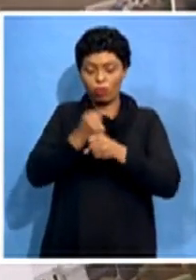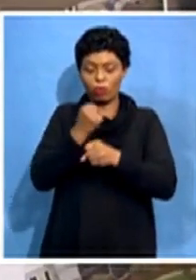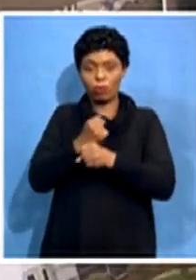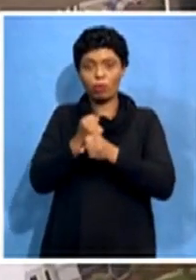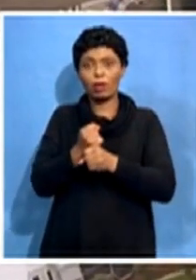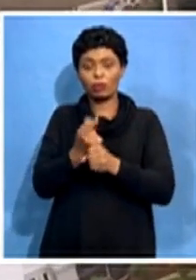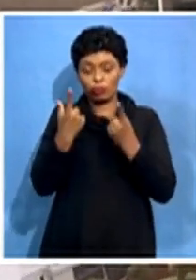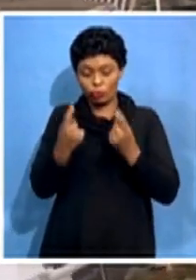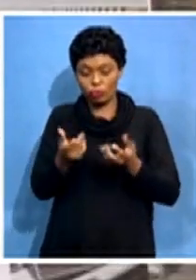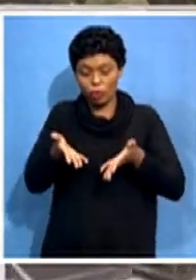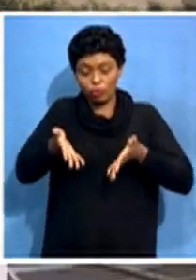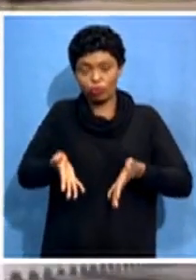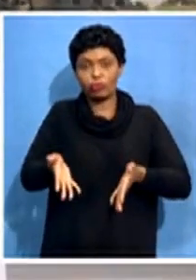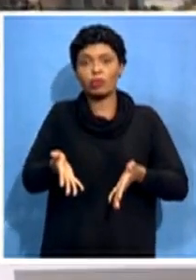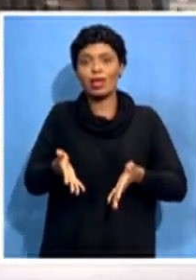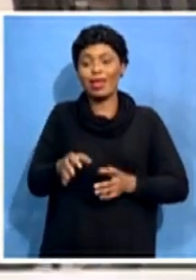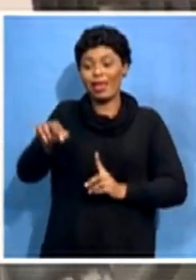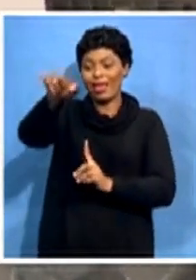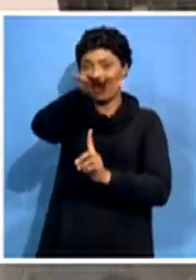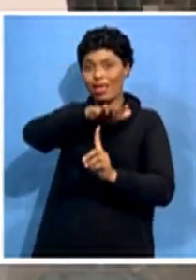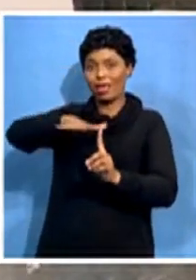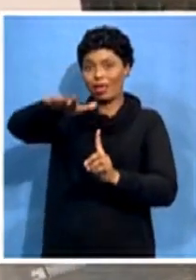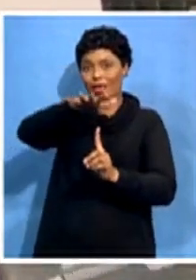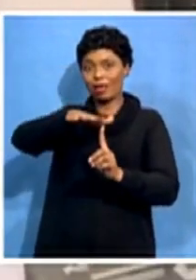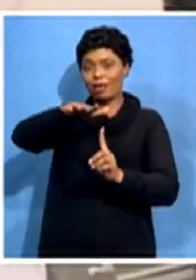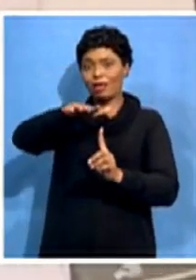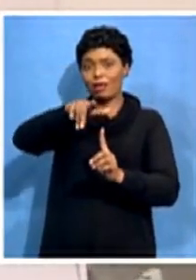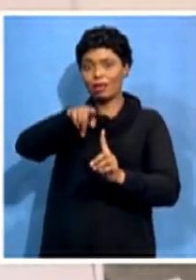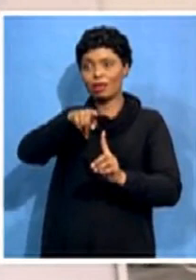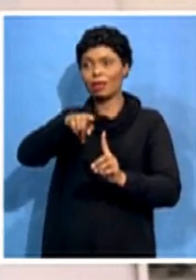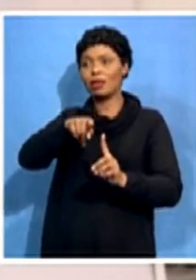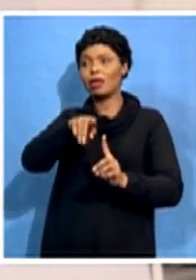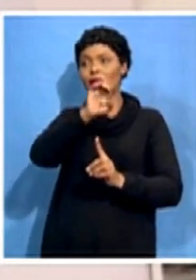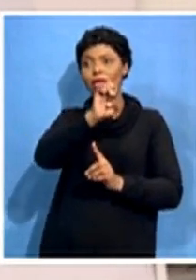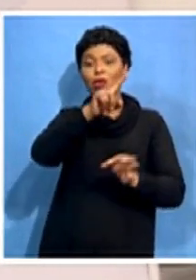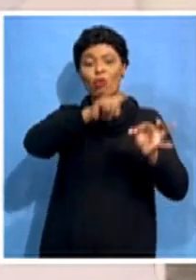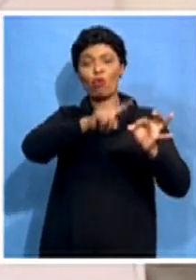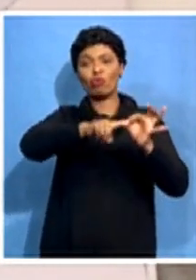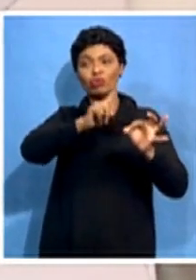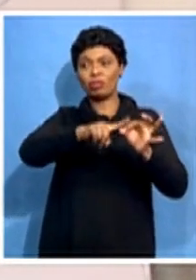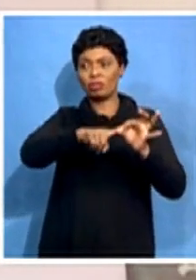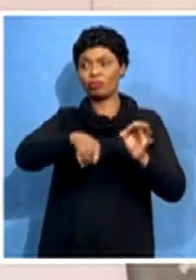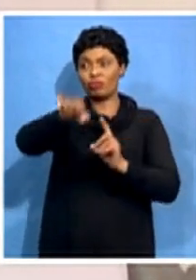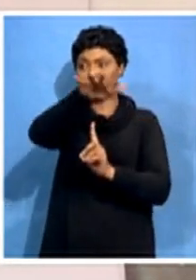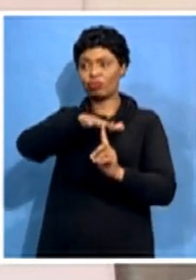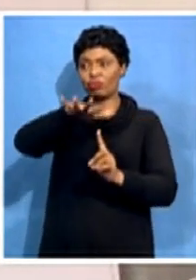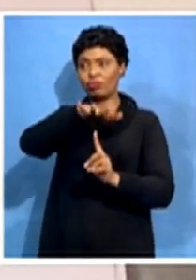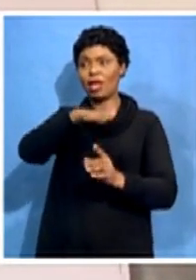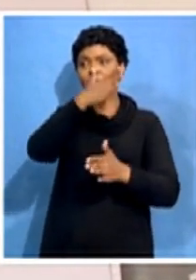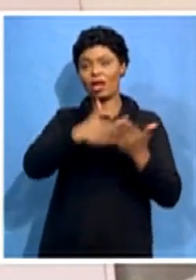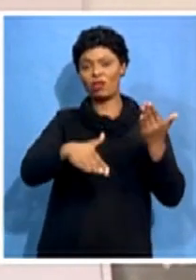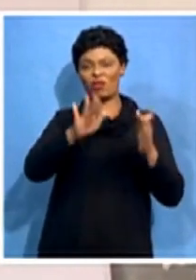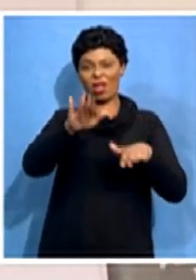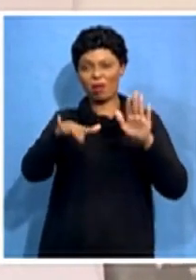the e-coating section, where we need to give beneficial occupation by the end of April, or actually the 12th of April, for